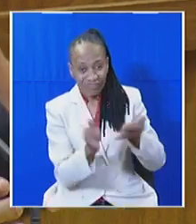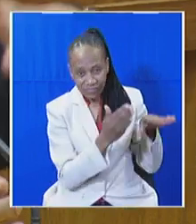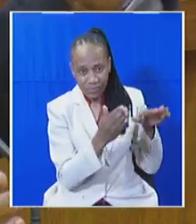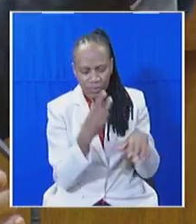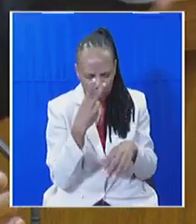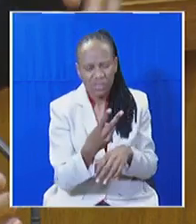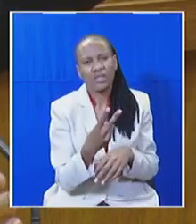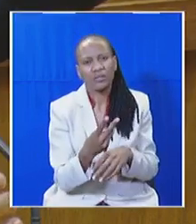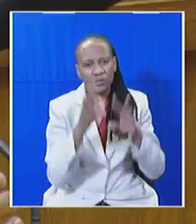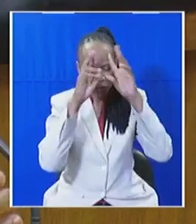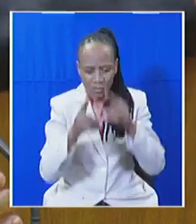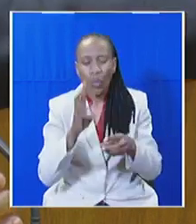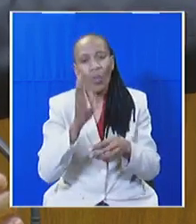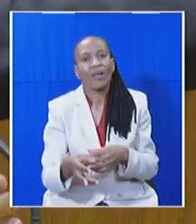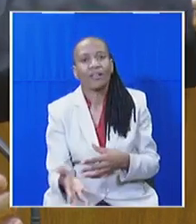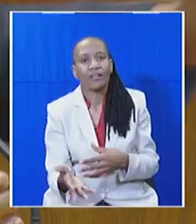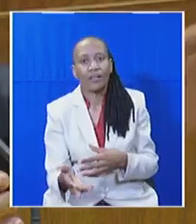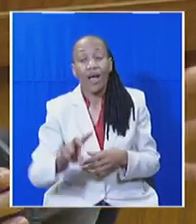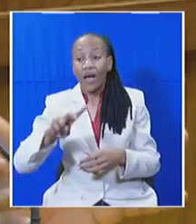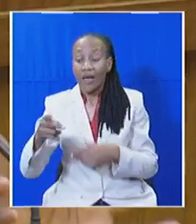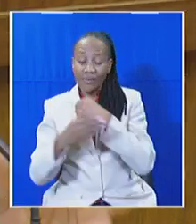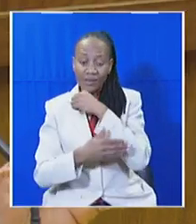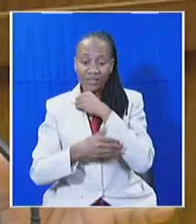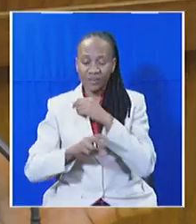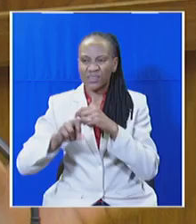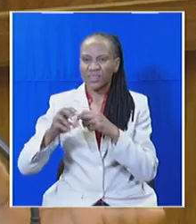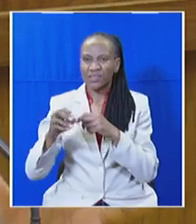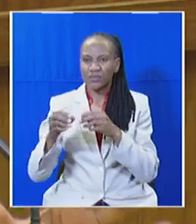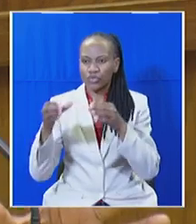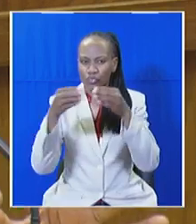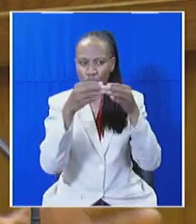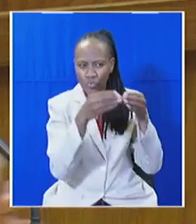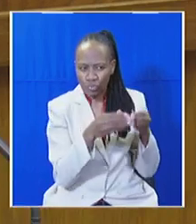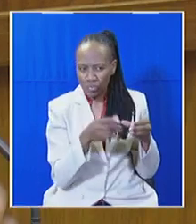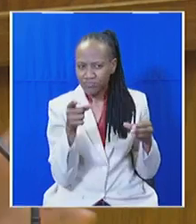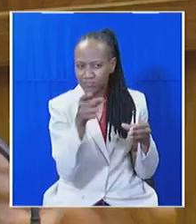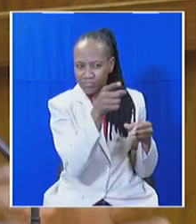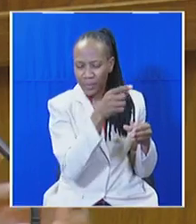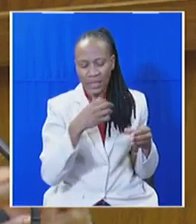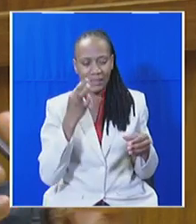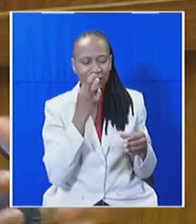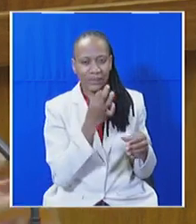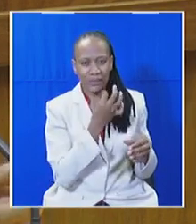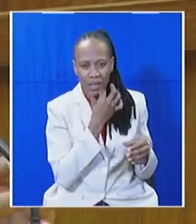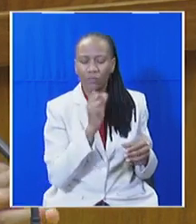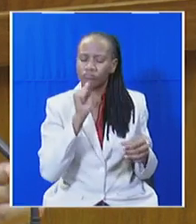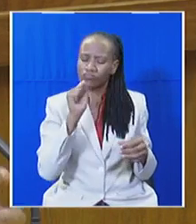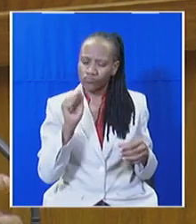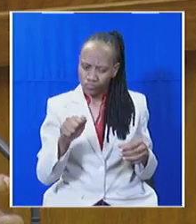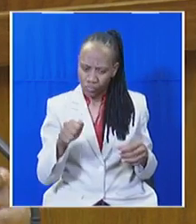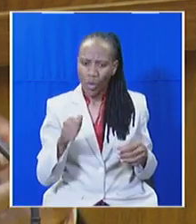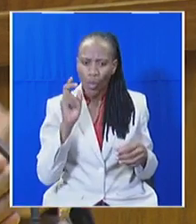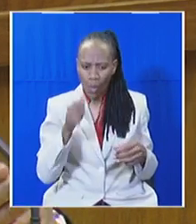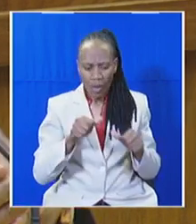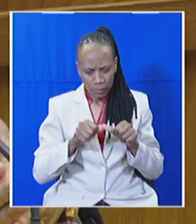and other countries that may be in other regions may actually say you continue with other kind of